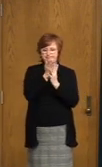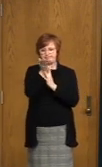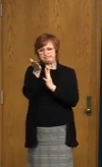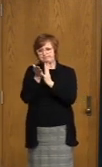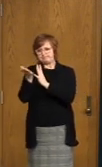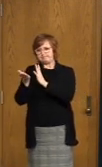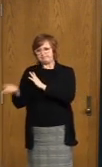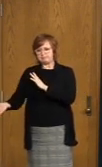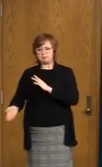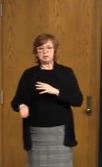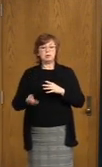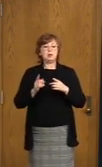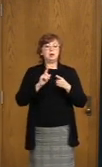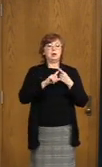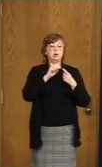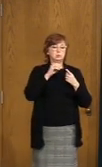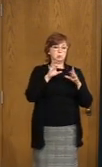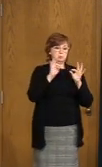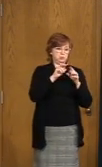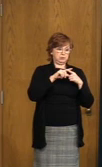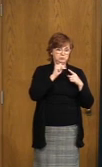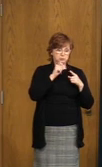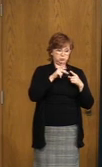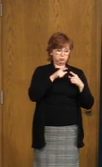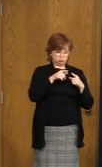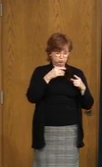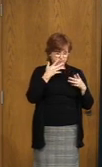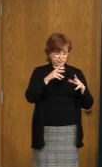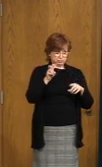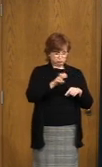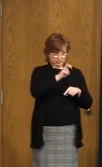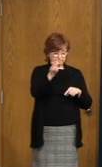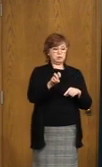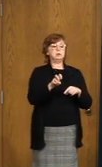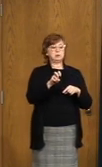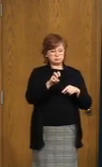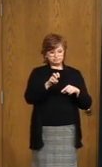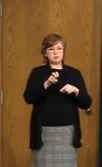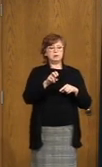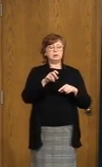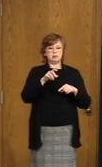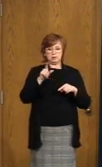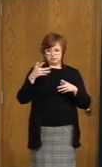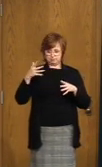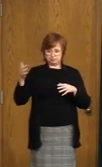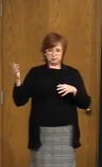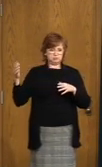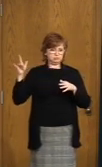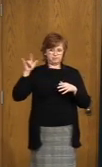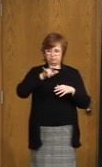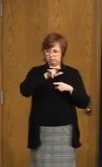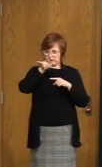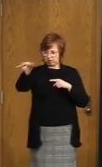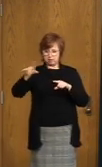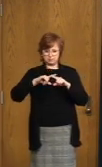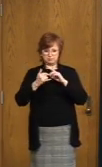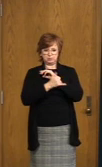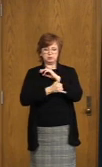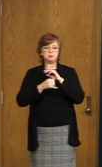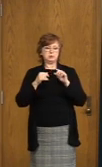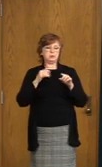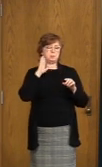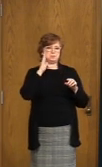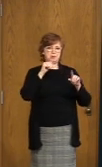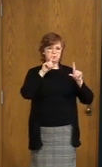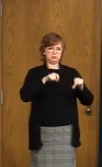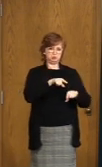history of travel or you've been in contact with someone who has traveled, your sample is sent for testing to see if it's a strain that's